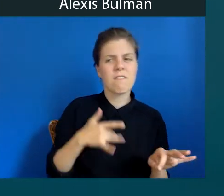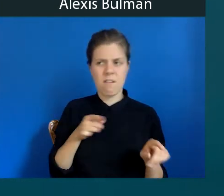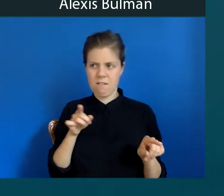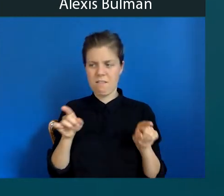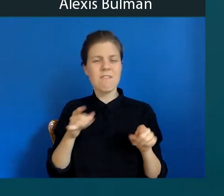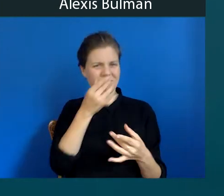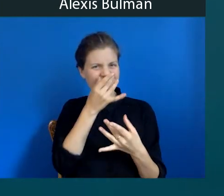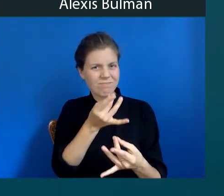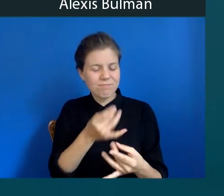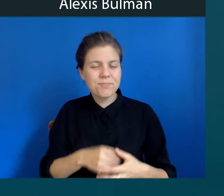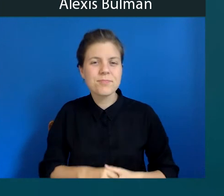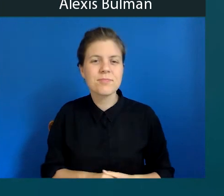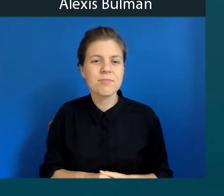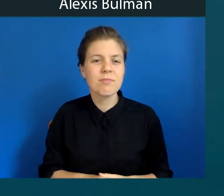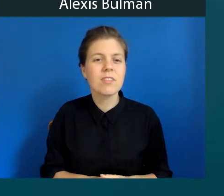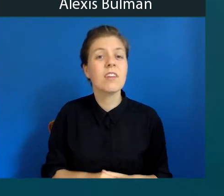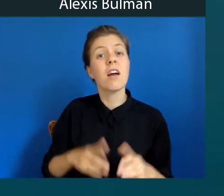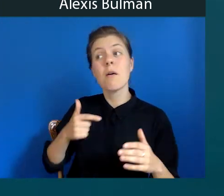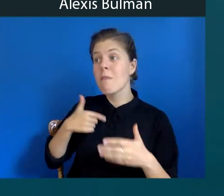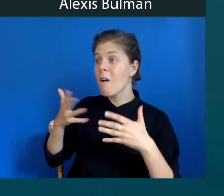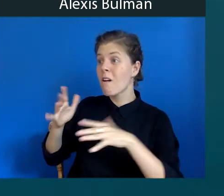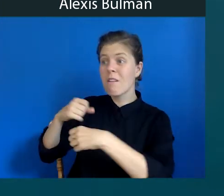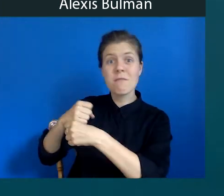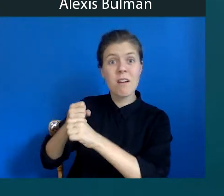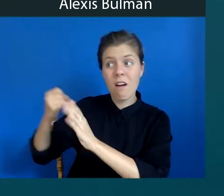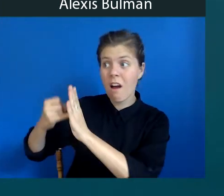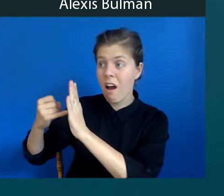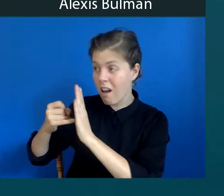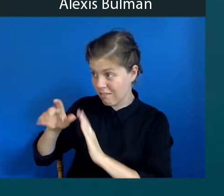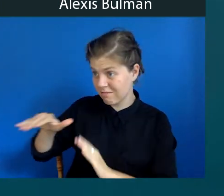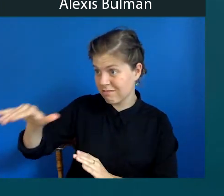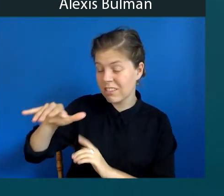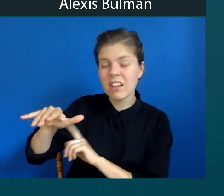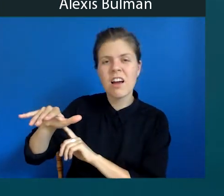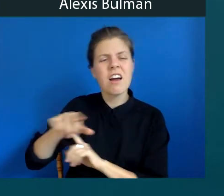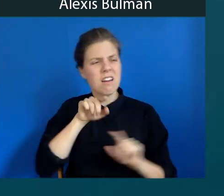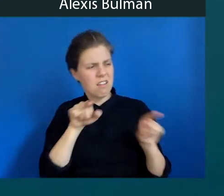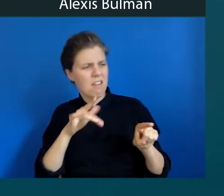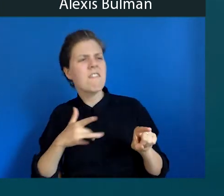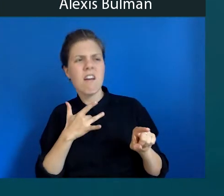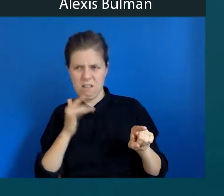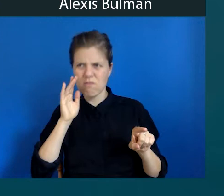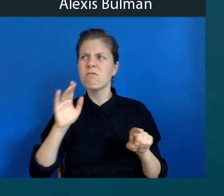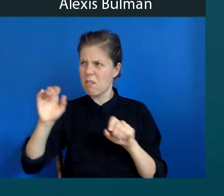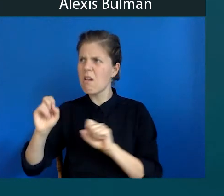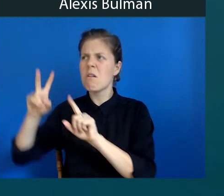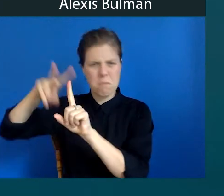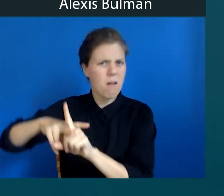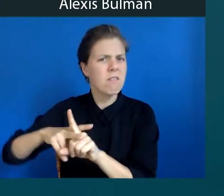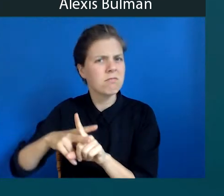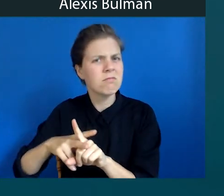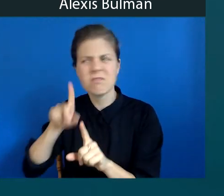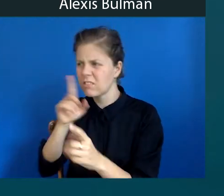increased access in the kind of artwork that I was already making. And so I decided to